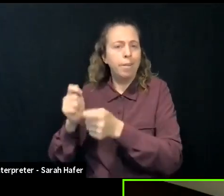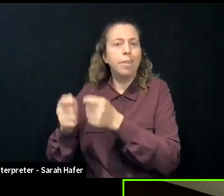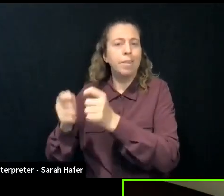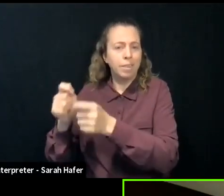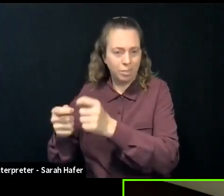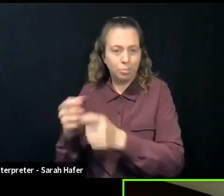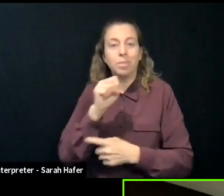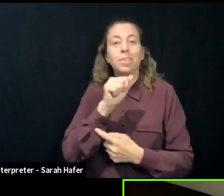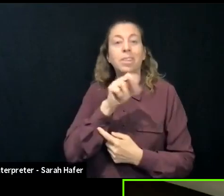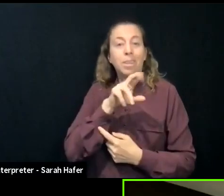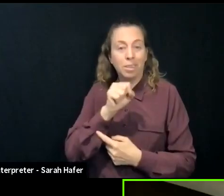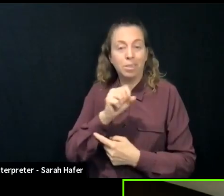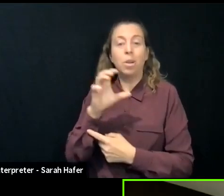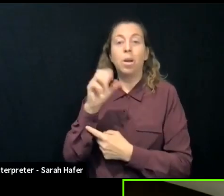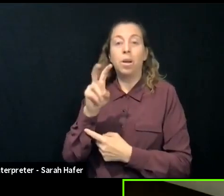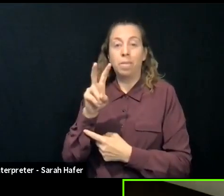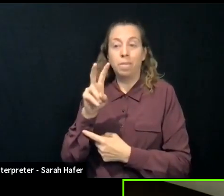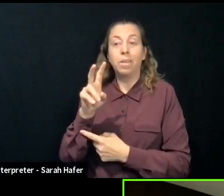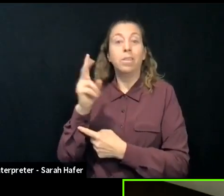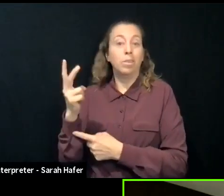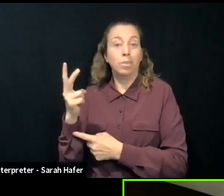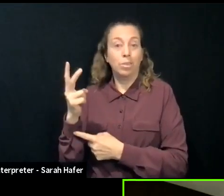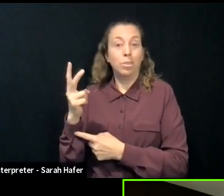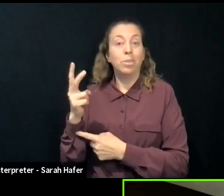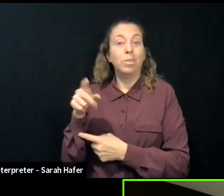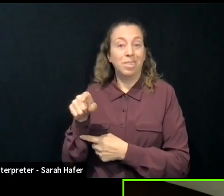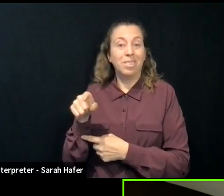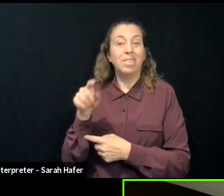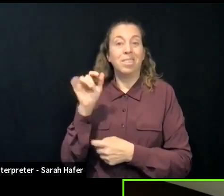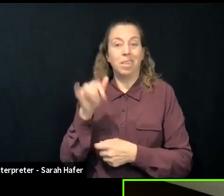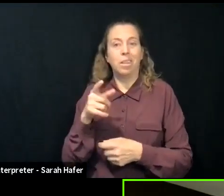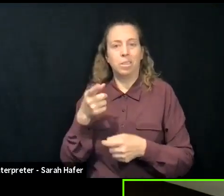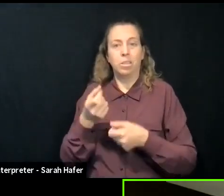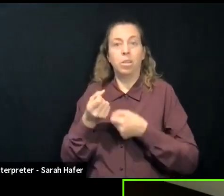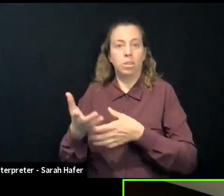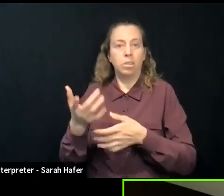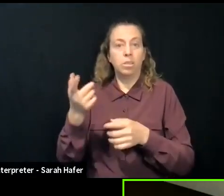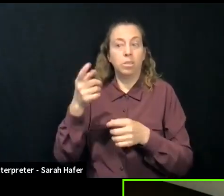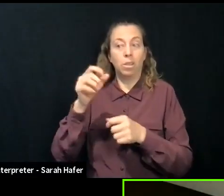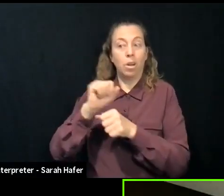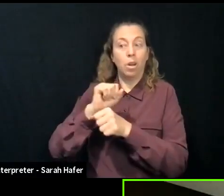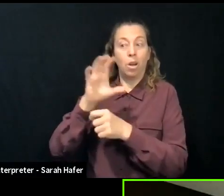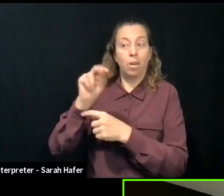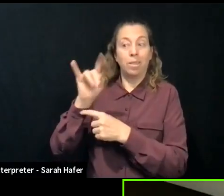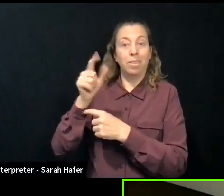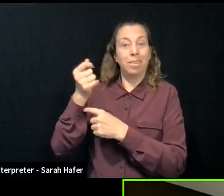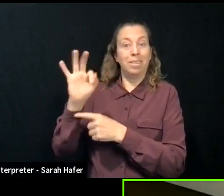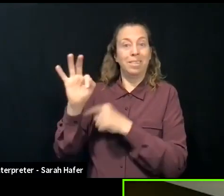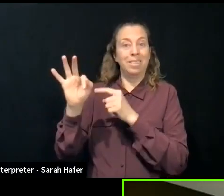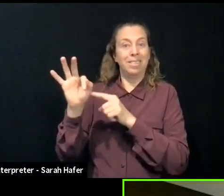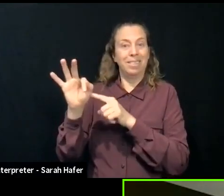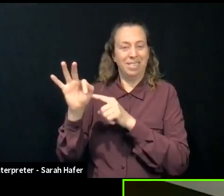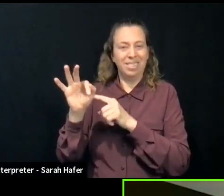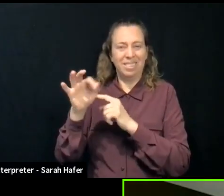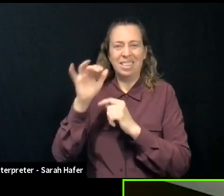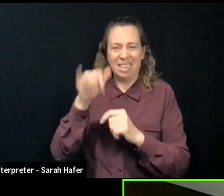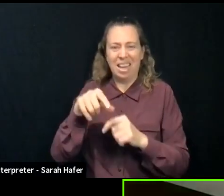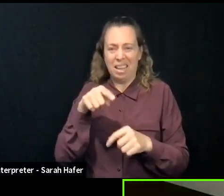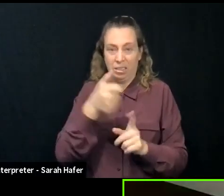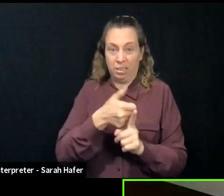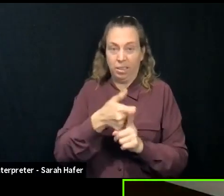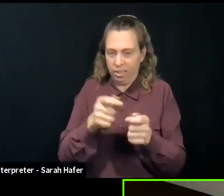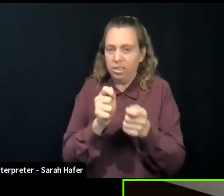new, and in some cases, more transmissible forms of the virus, which are contributing to the recent